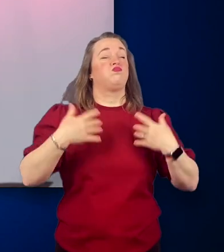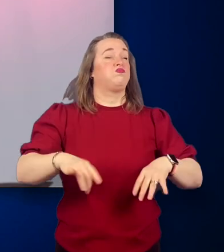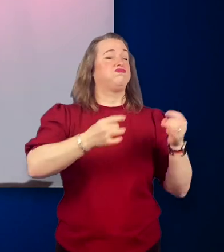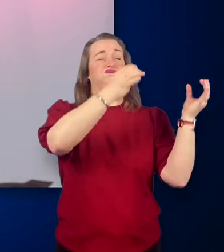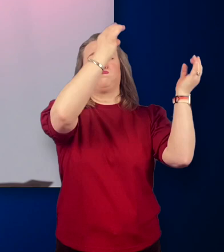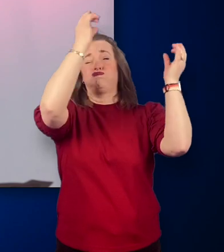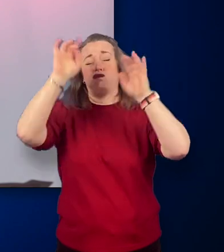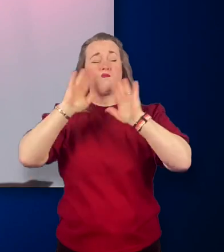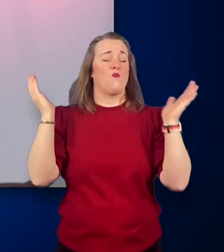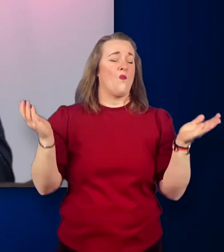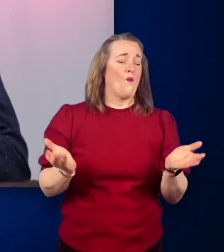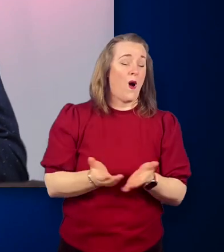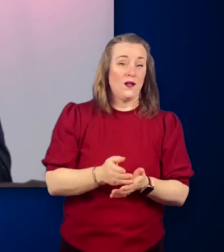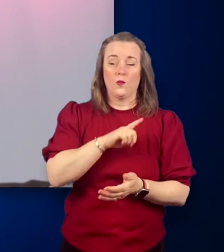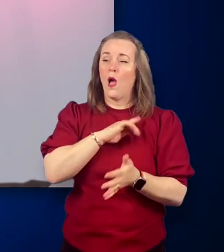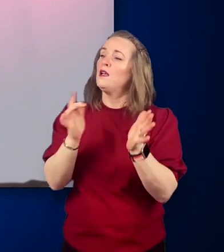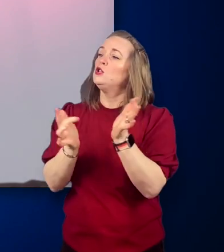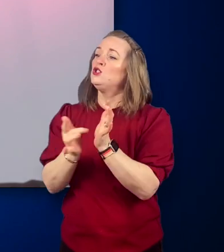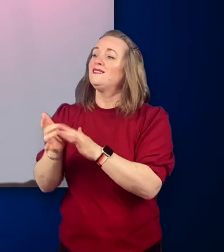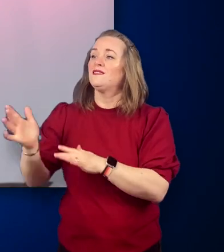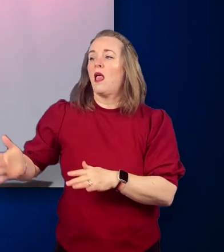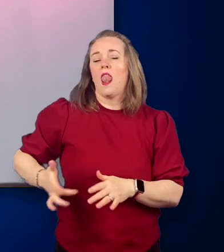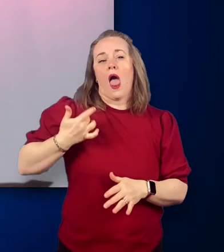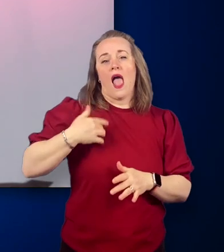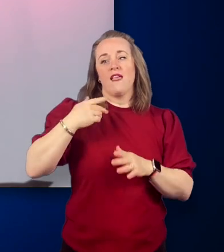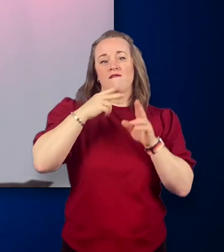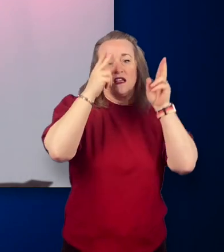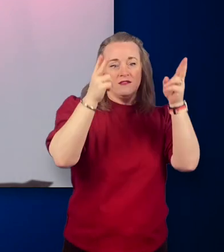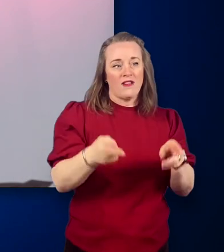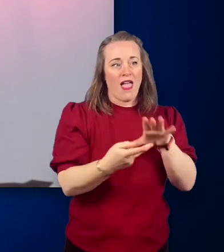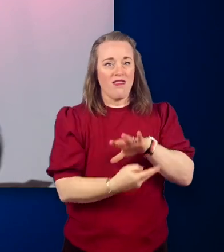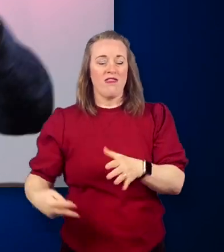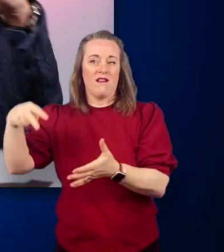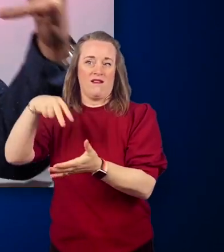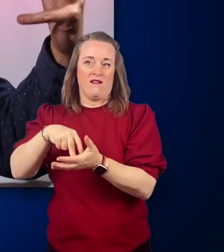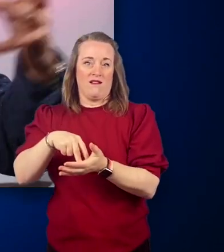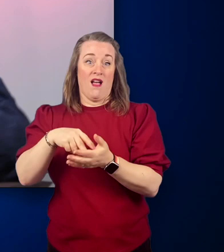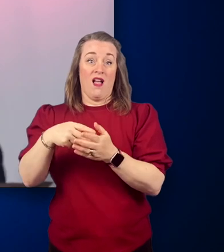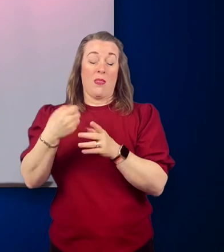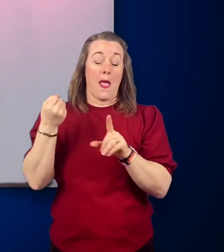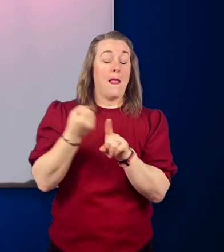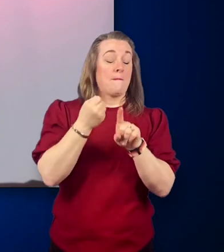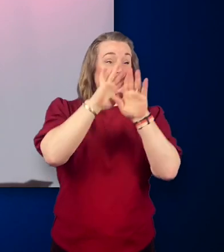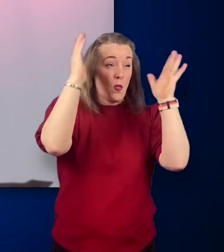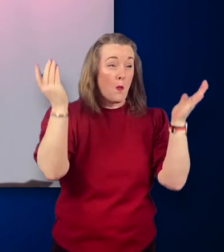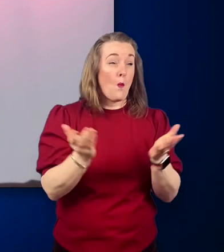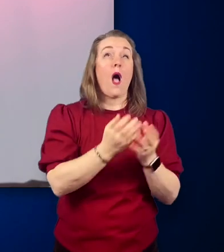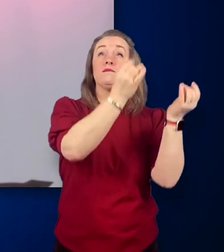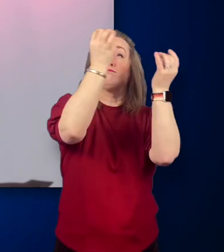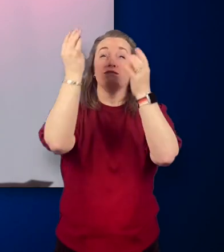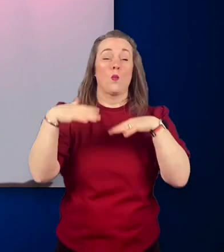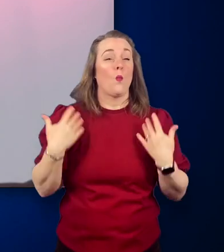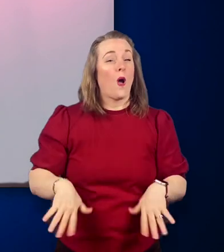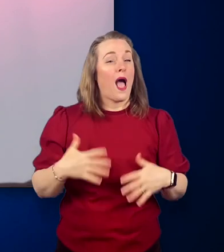resurrection. And I just want to unpack that a little bit. The passage I was given was Acts chapter